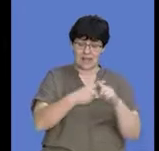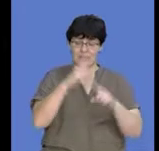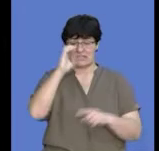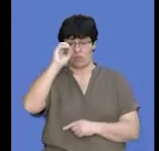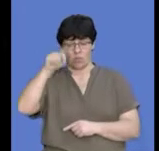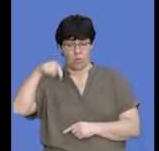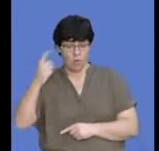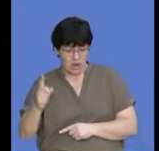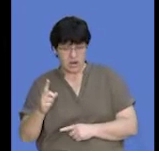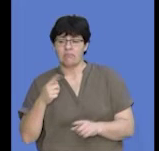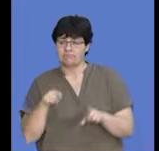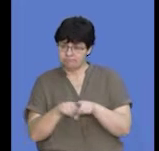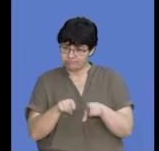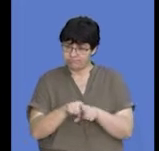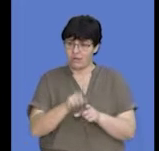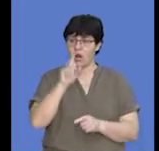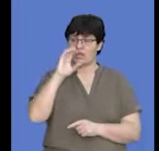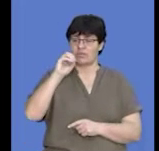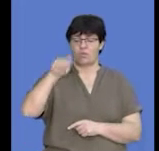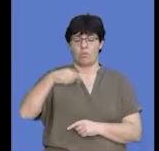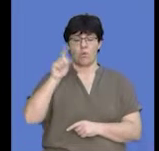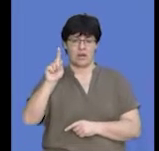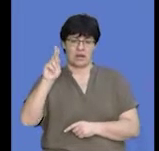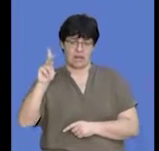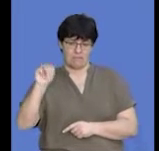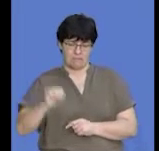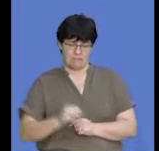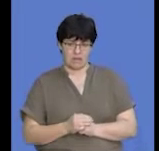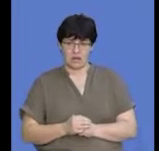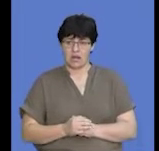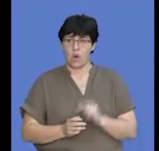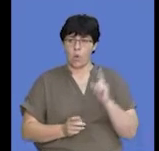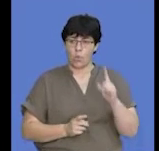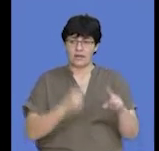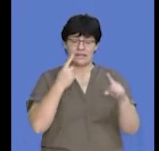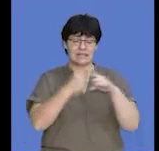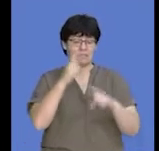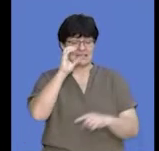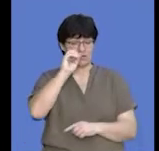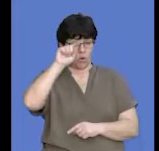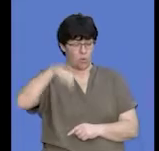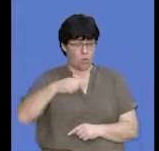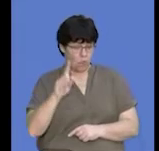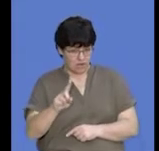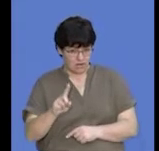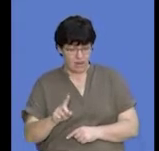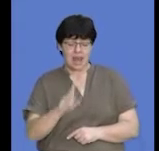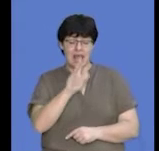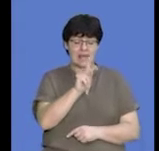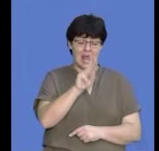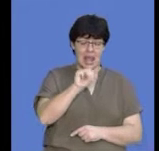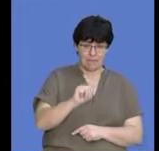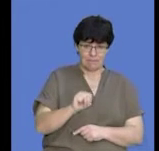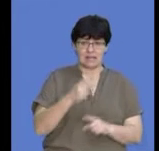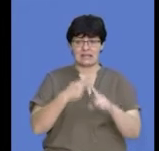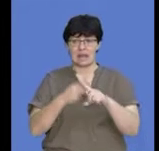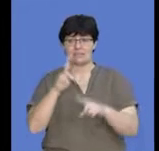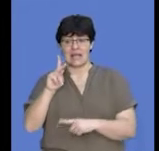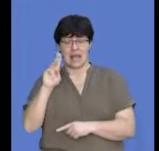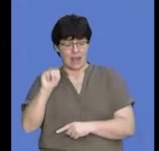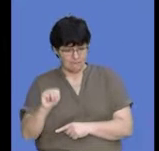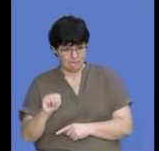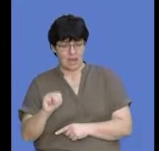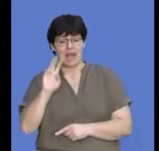note, 1 times 0,1 is 0,1. Kilometers times kilometers is kilometers